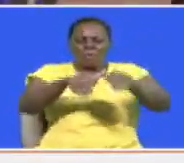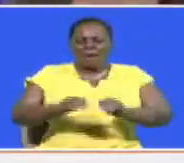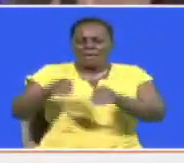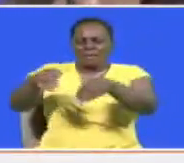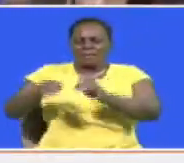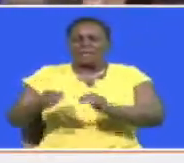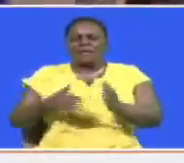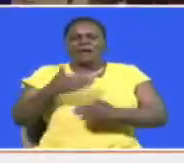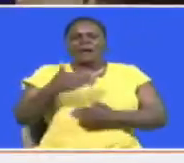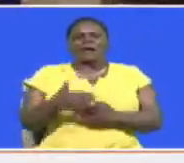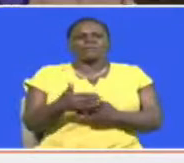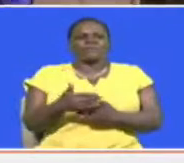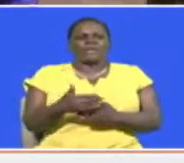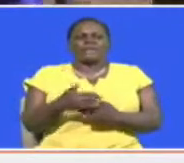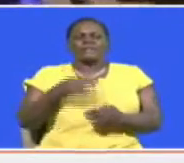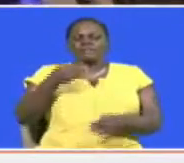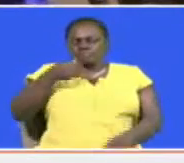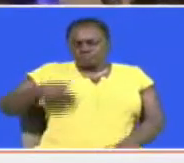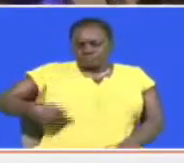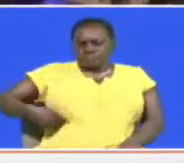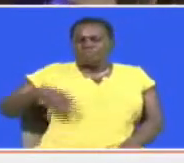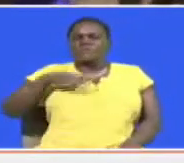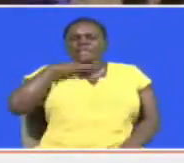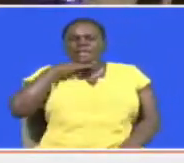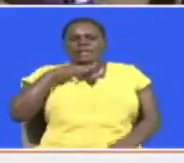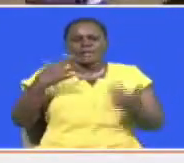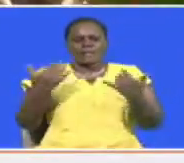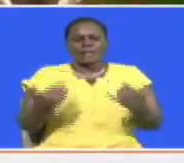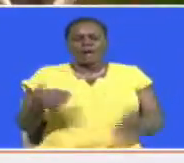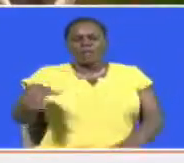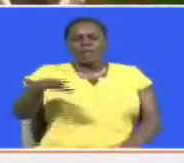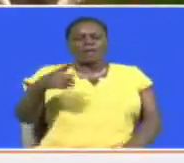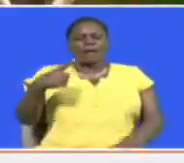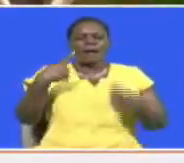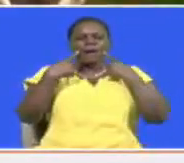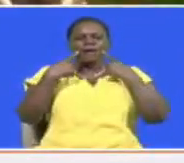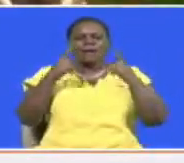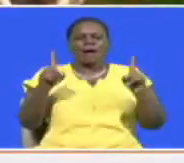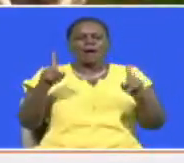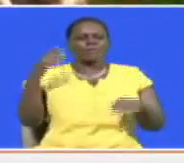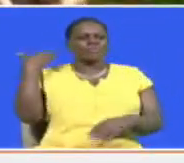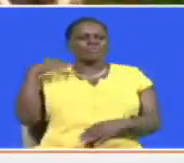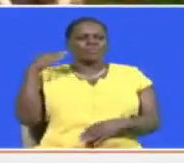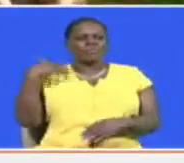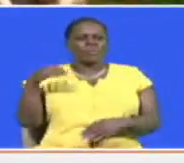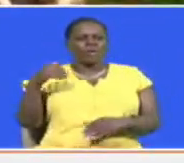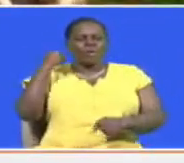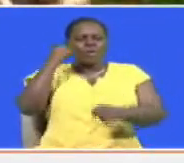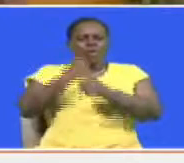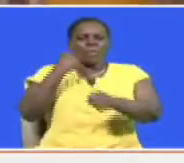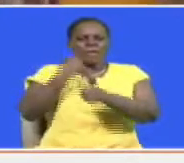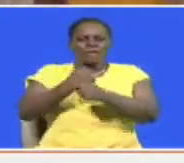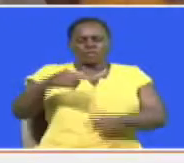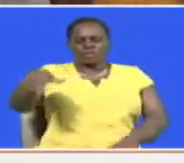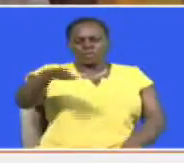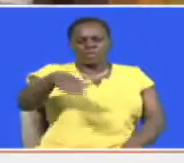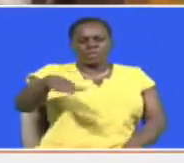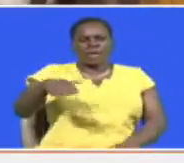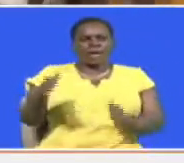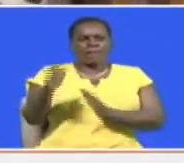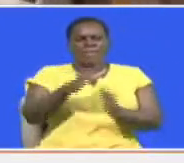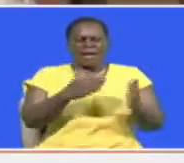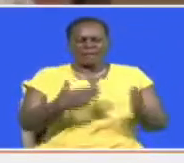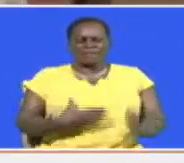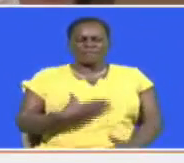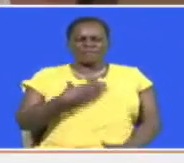graves after starving to death, the area now declared disturbed and an operation zone. Their plan to